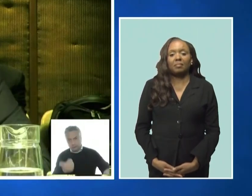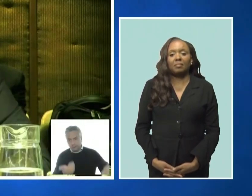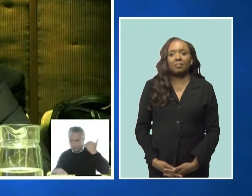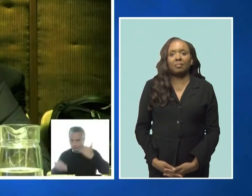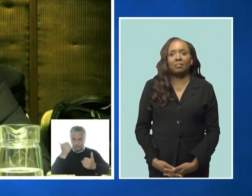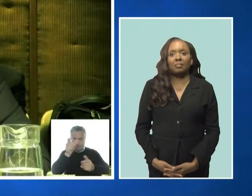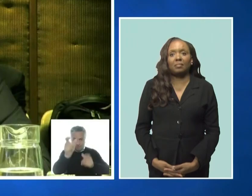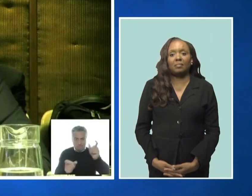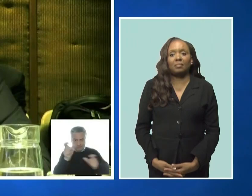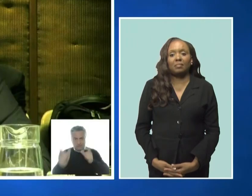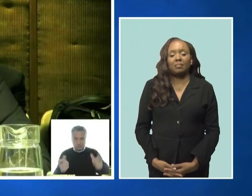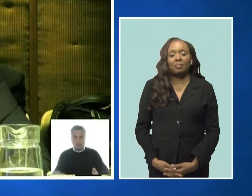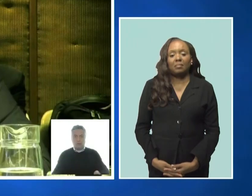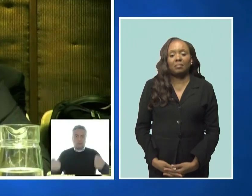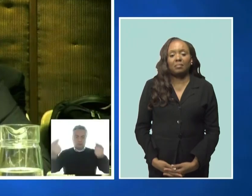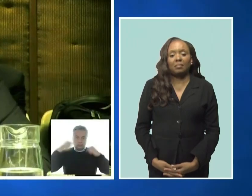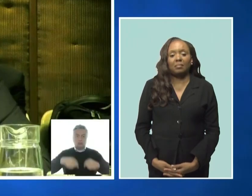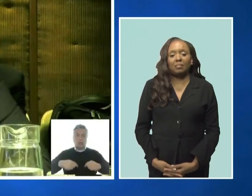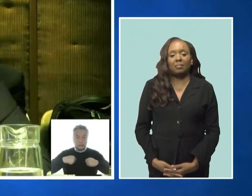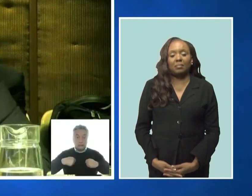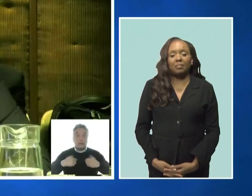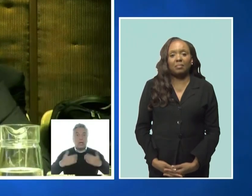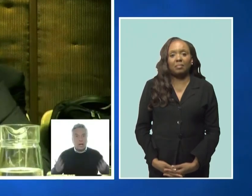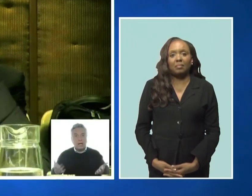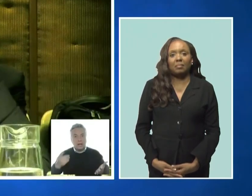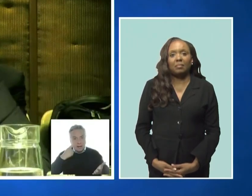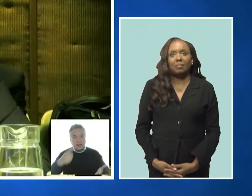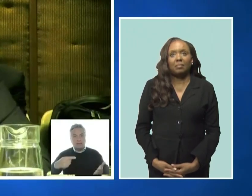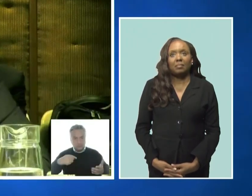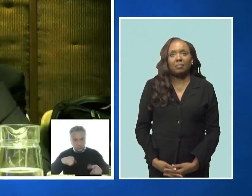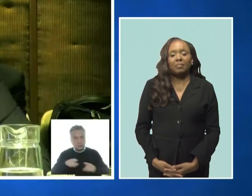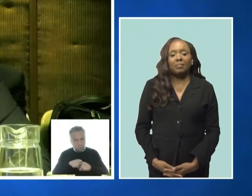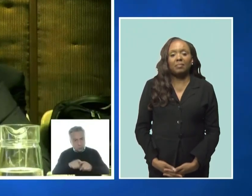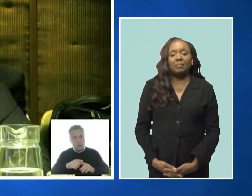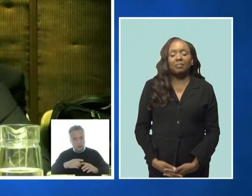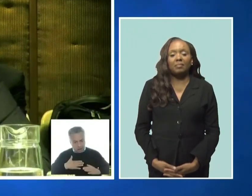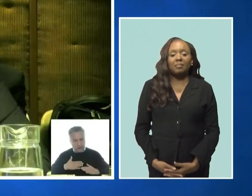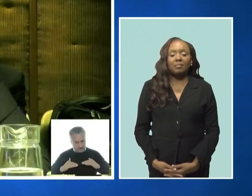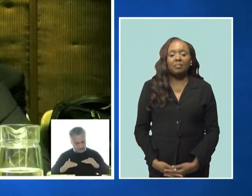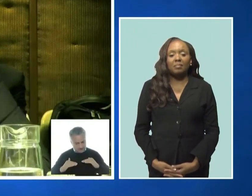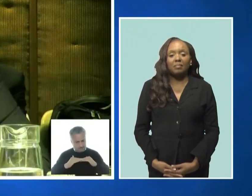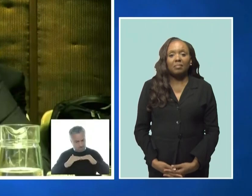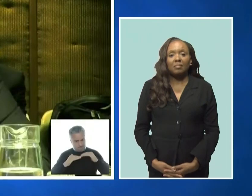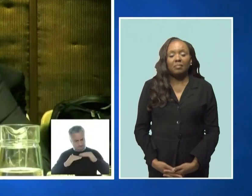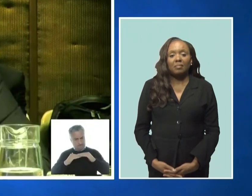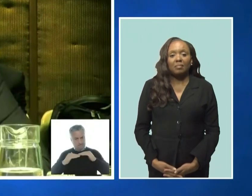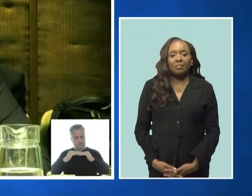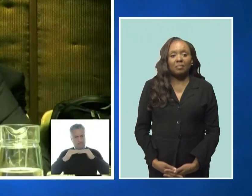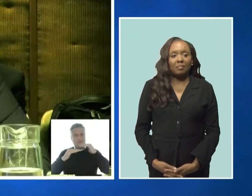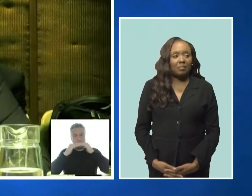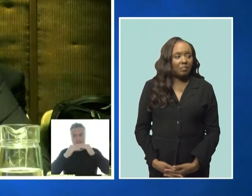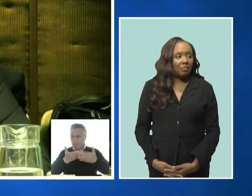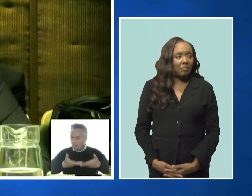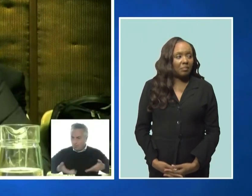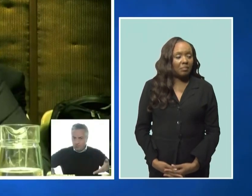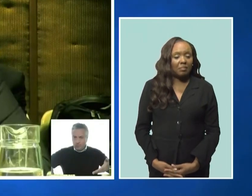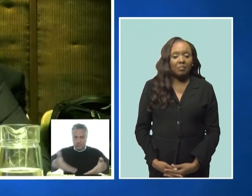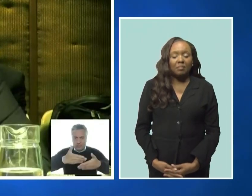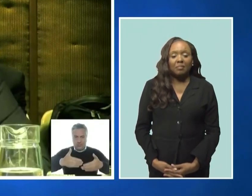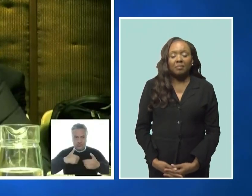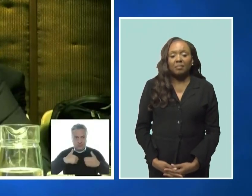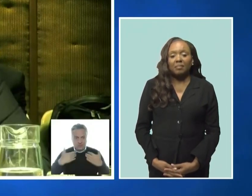these relationships that allow us to reflect more purposefully on our mandate and address the concerns